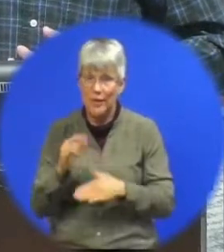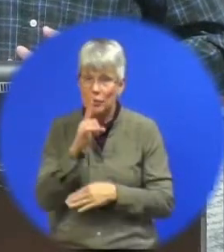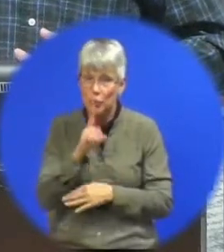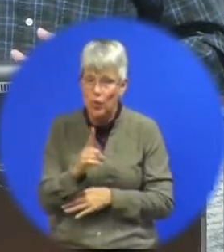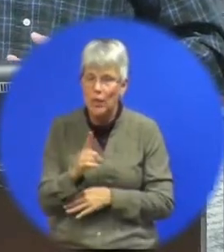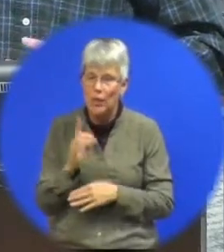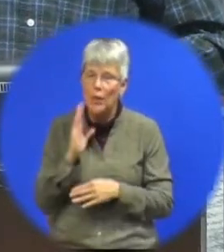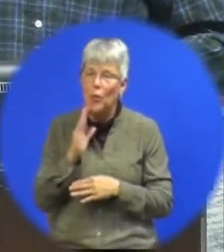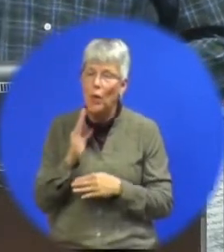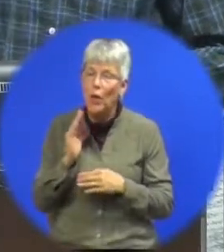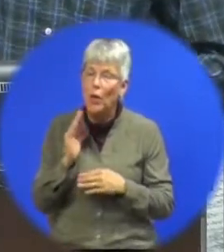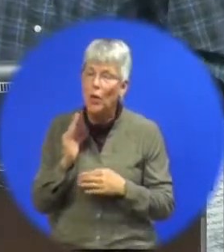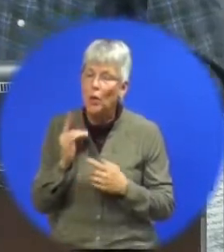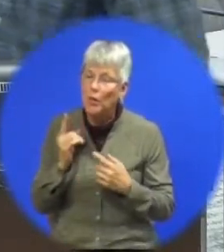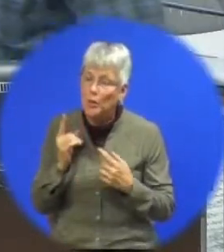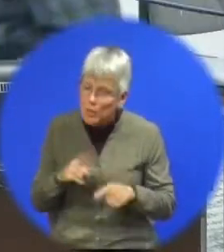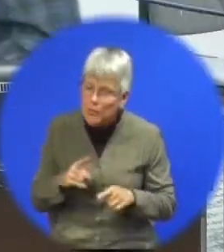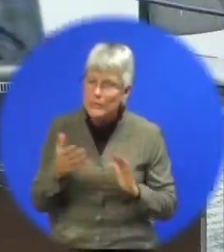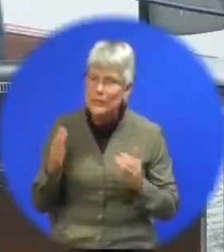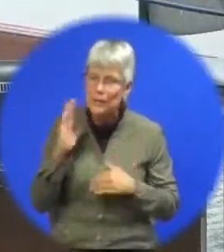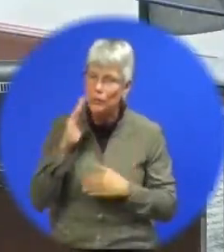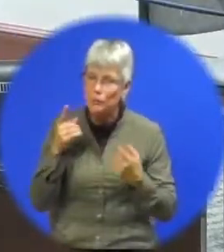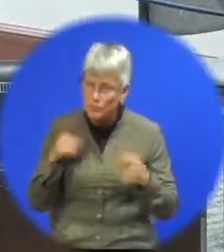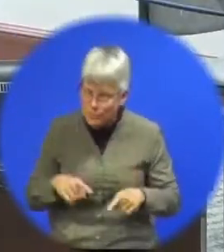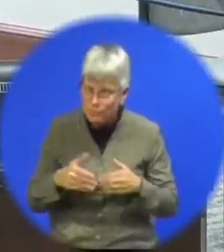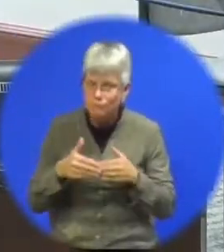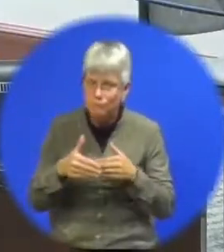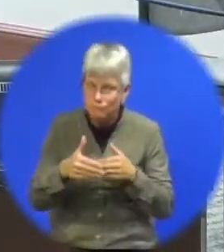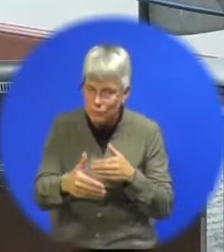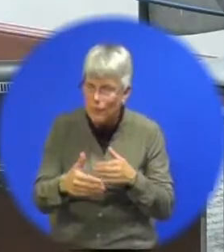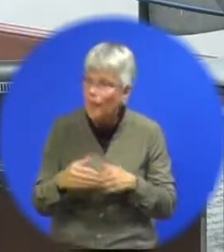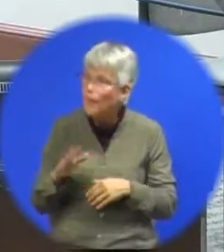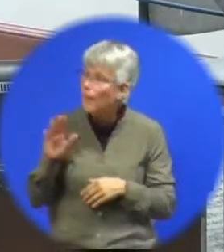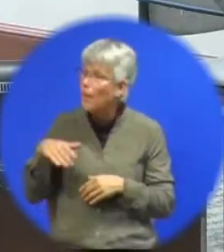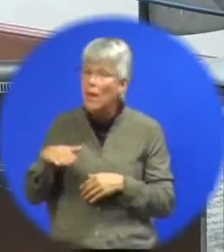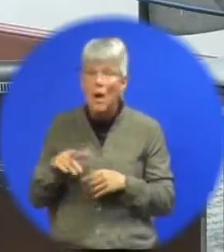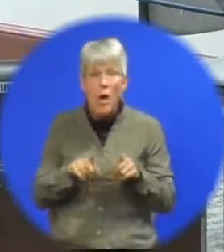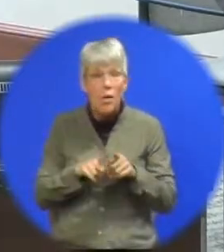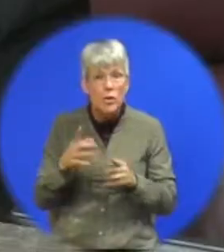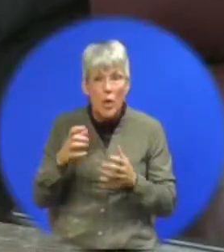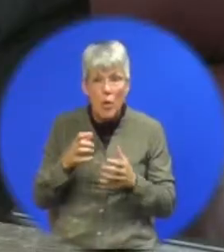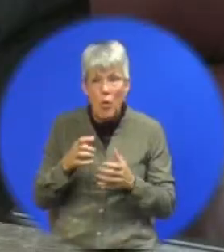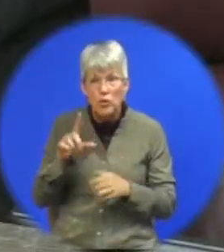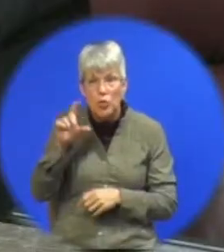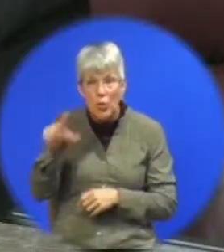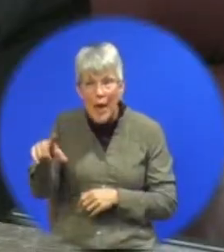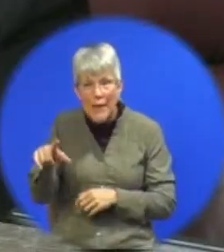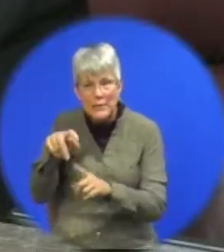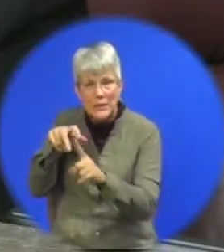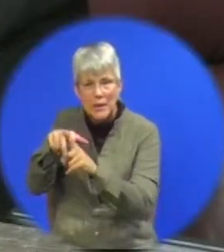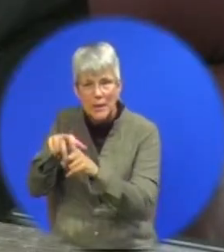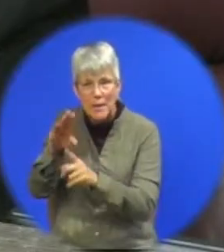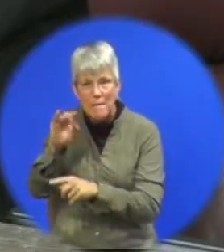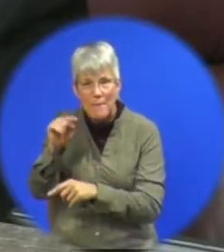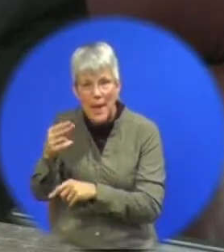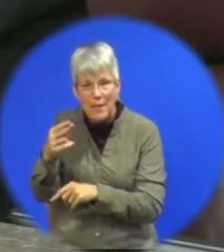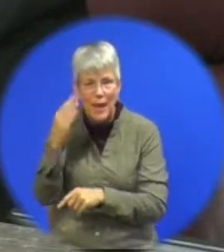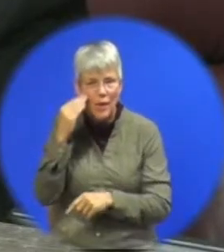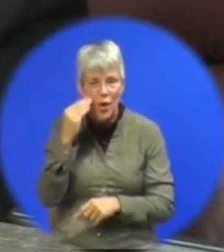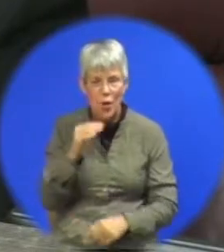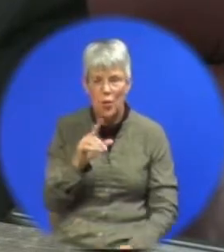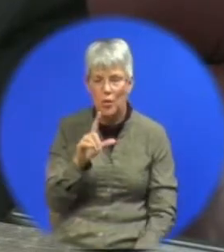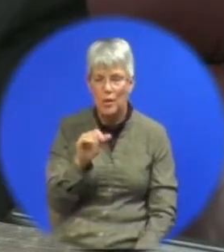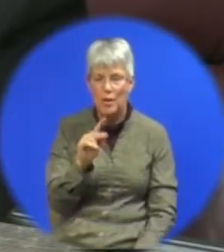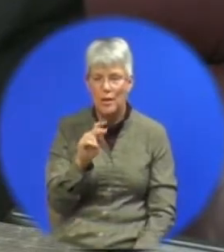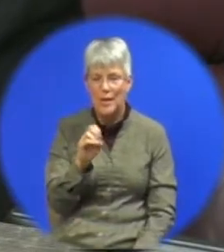it's Great. achievable. Thank you, Andrew. And to follow up on that, I'd like to ask Beth, I know you've been working on Lakeside Park in the Valdez area.